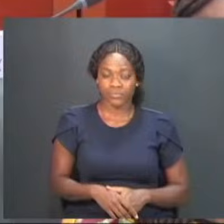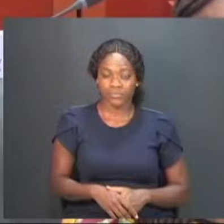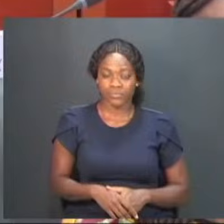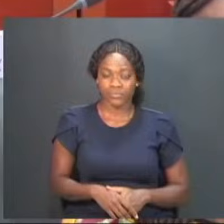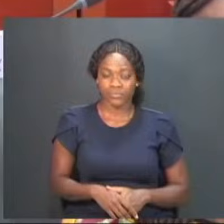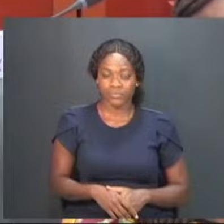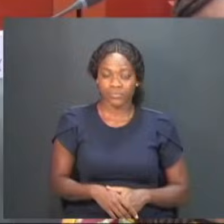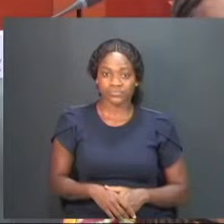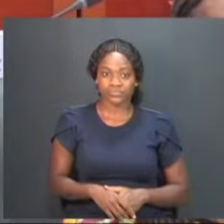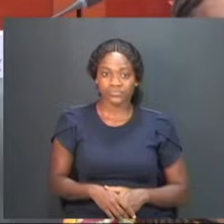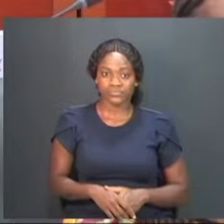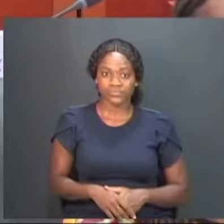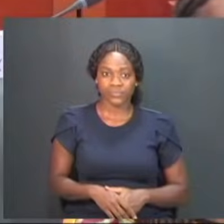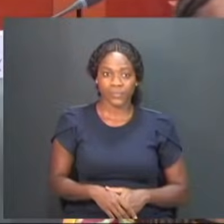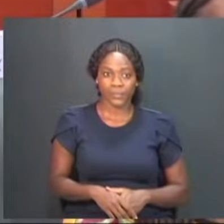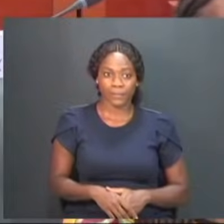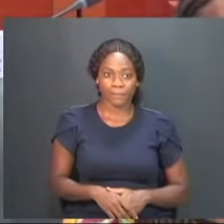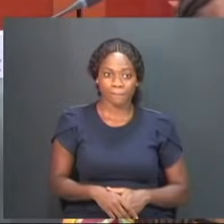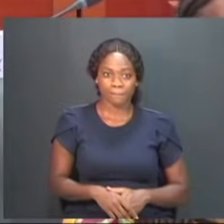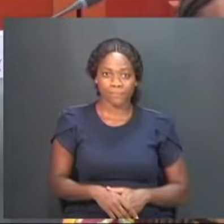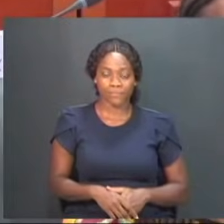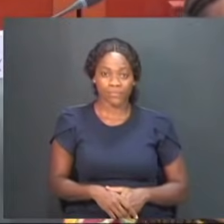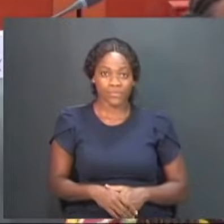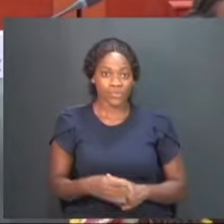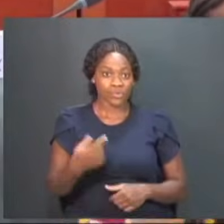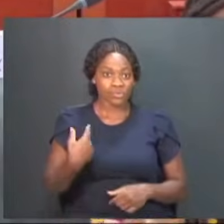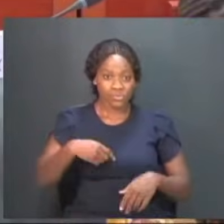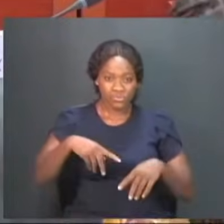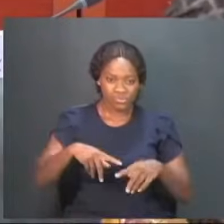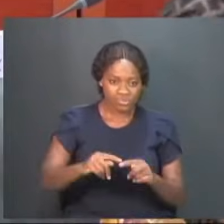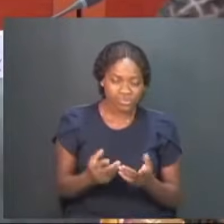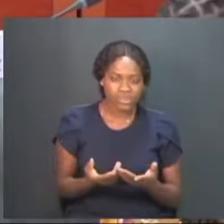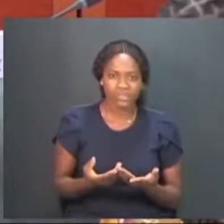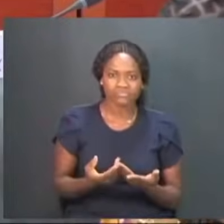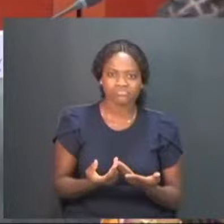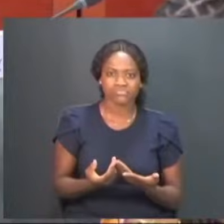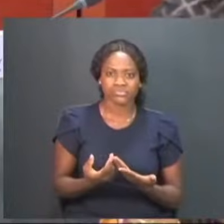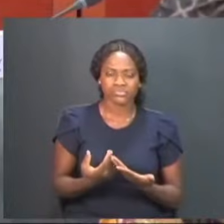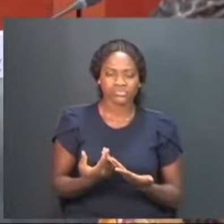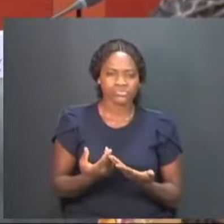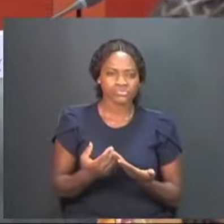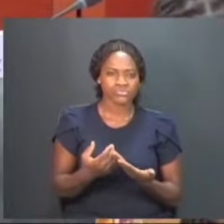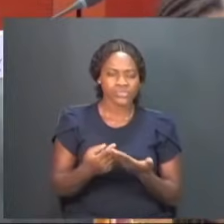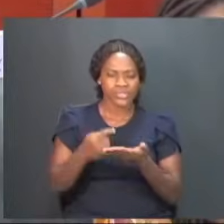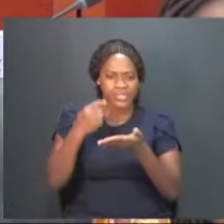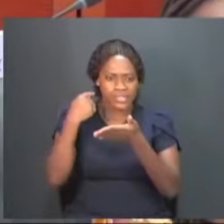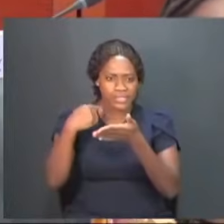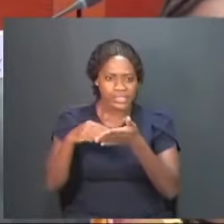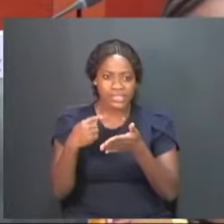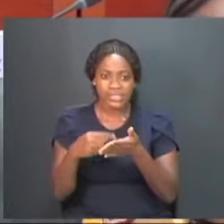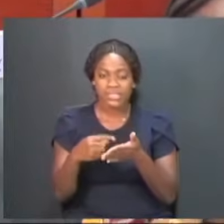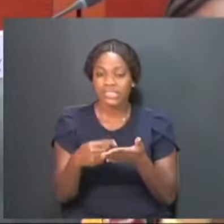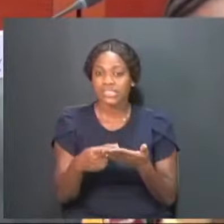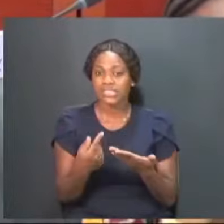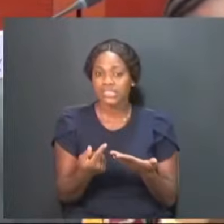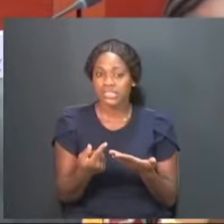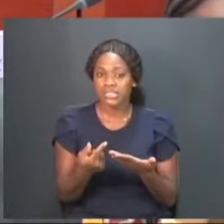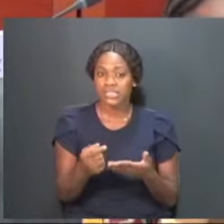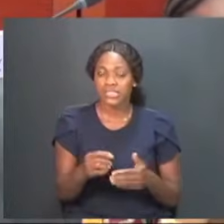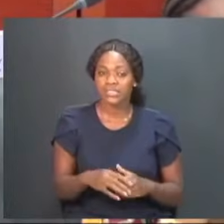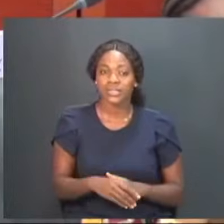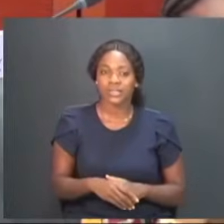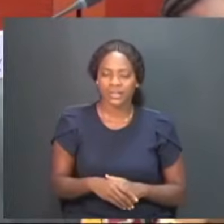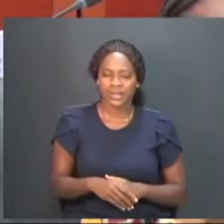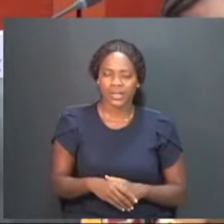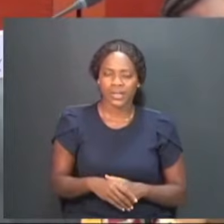pieces and be able to still track them in an area or a system that is peer-to-peer, that is not centrally